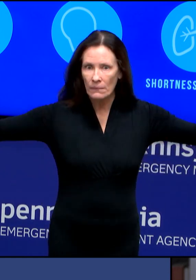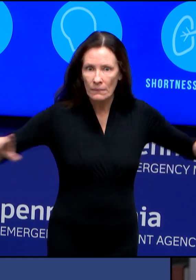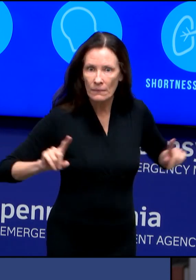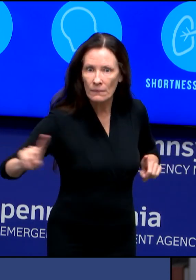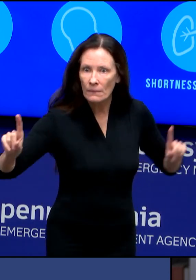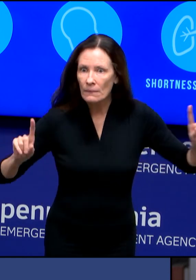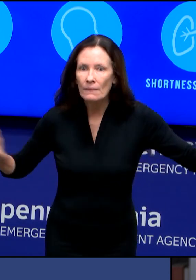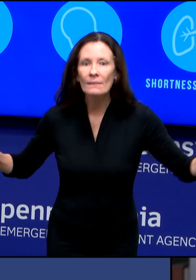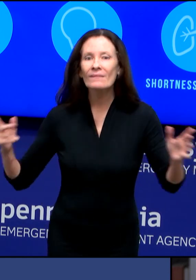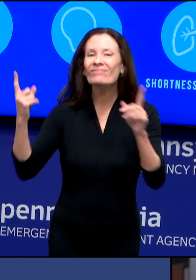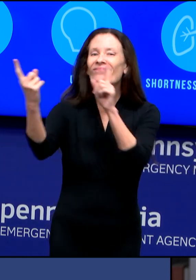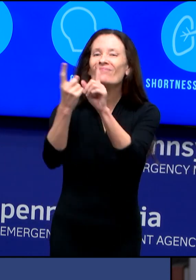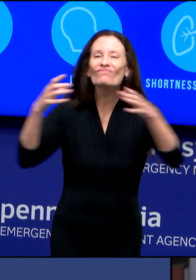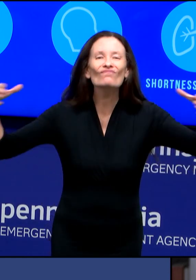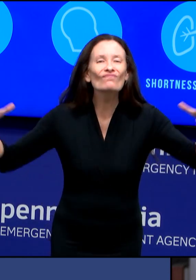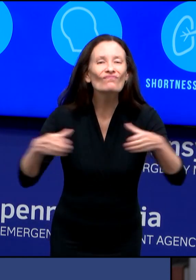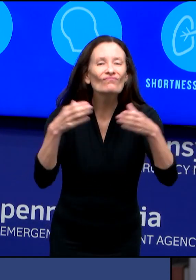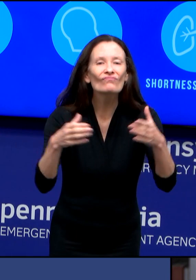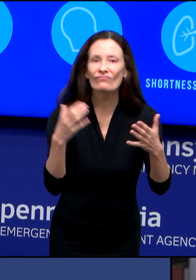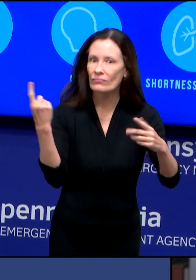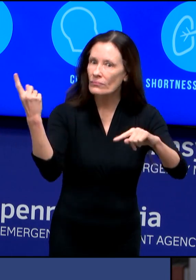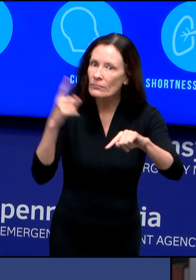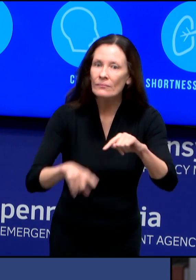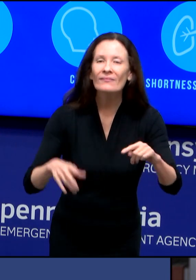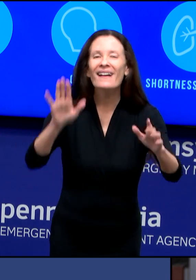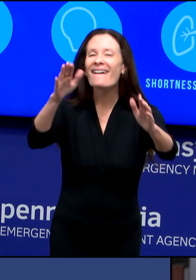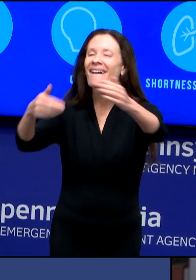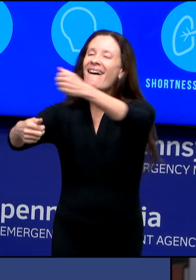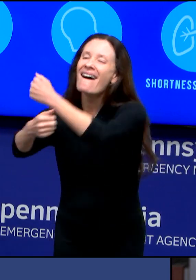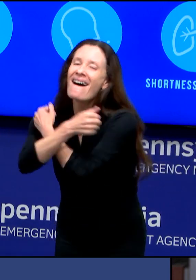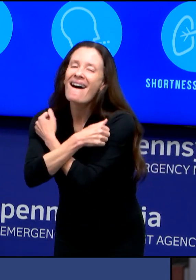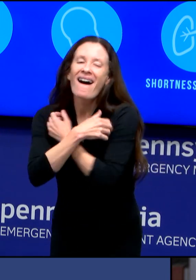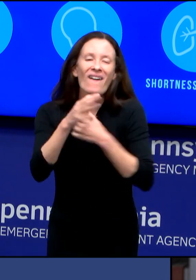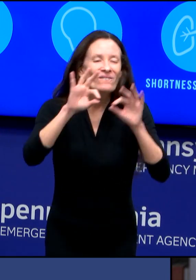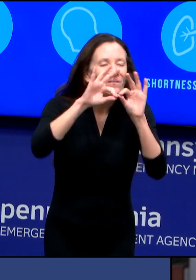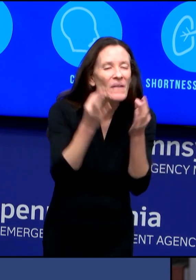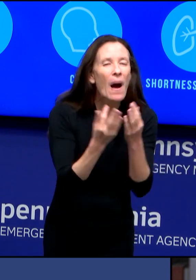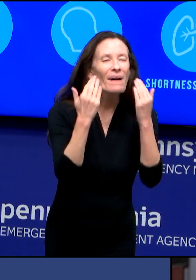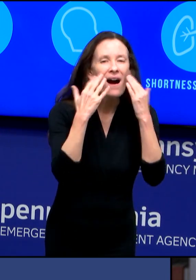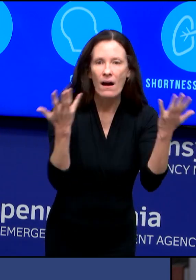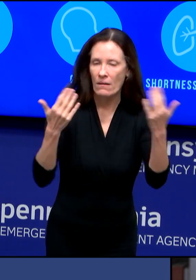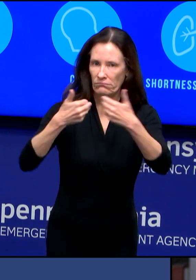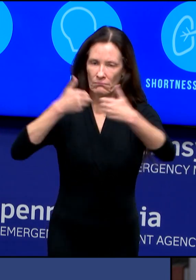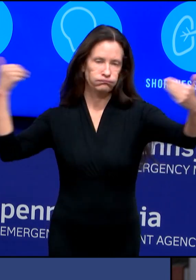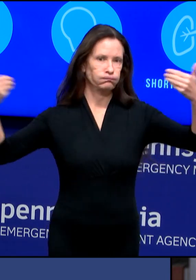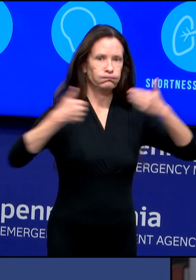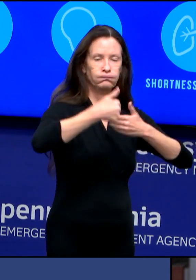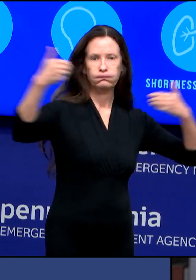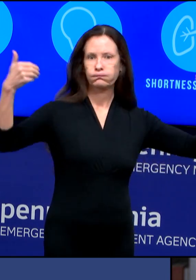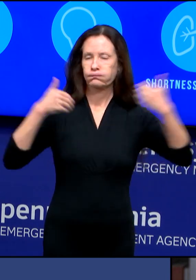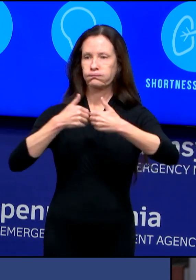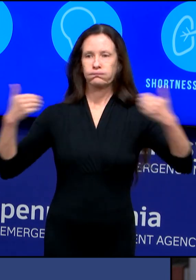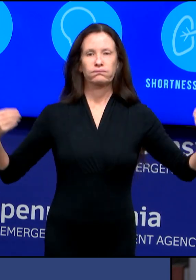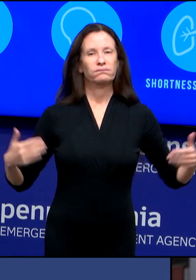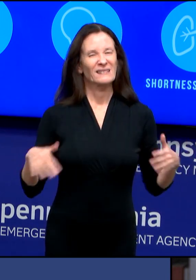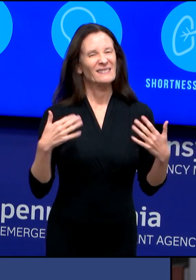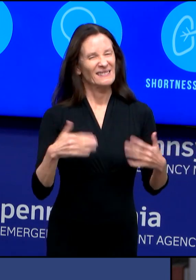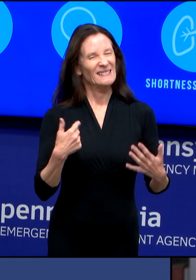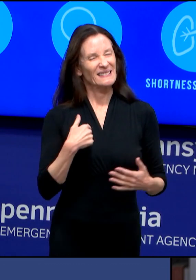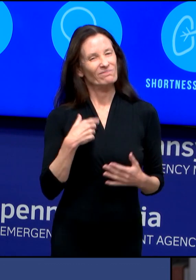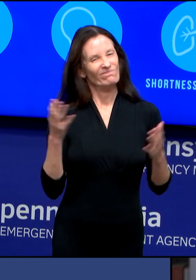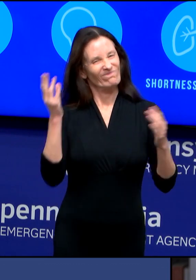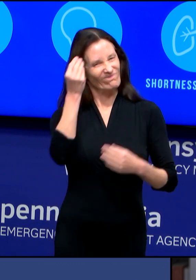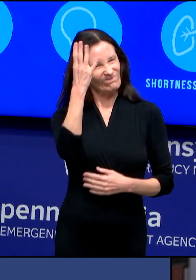ones for comfort. So I'm speaking very frankly to you about this situation this afternoon. All of us need to take this